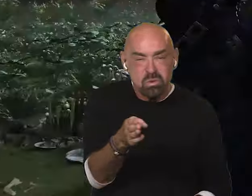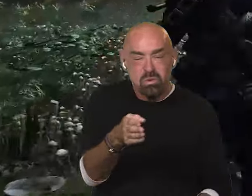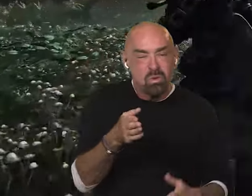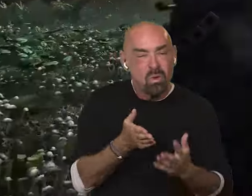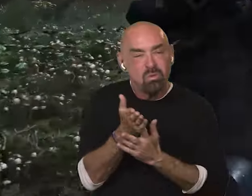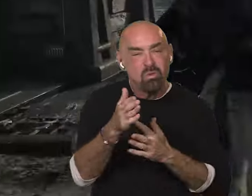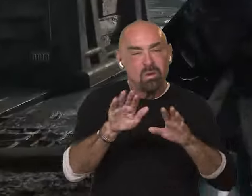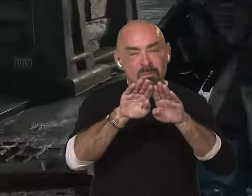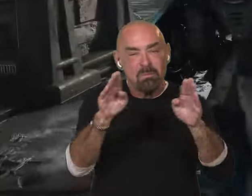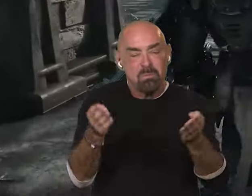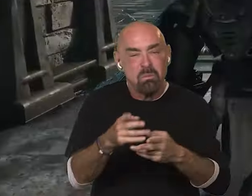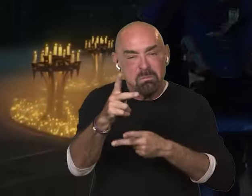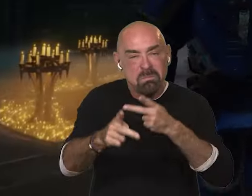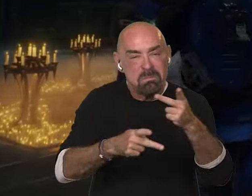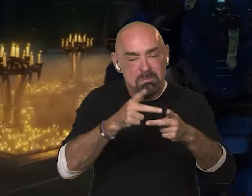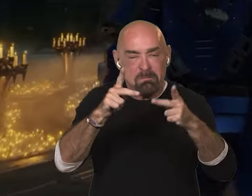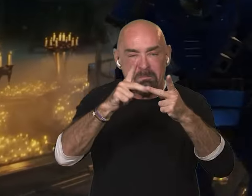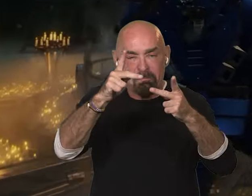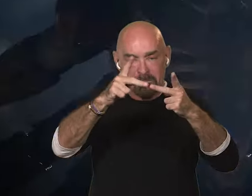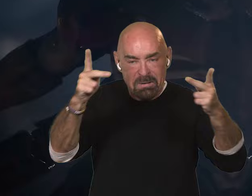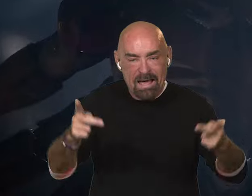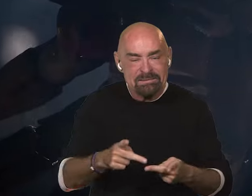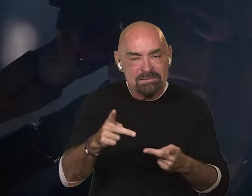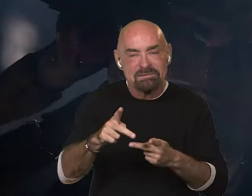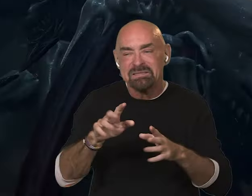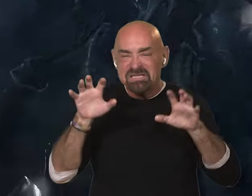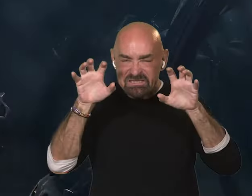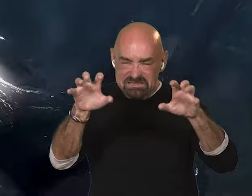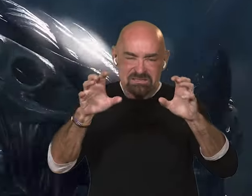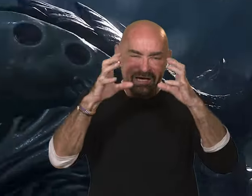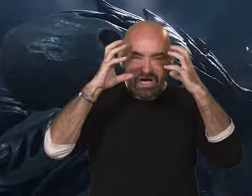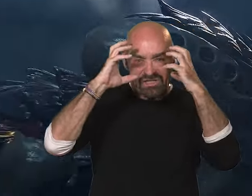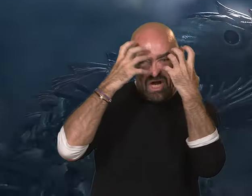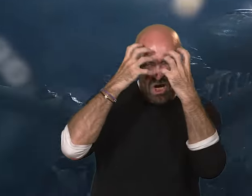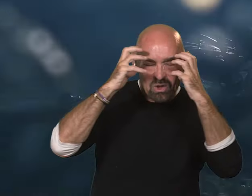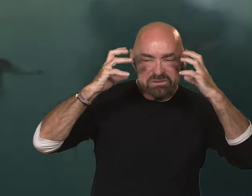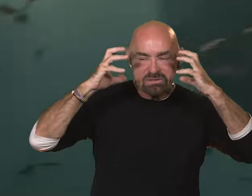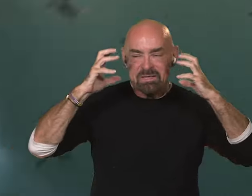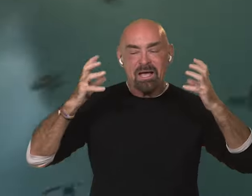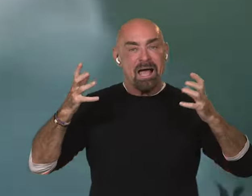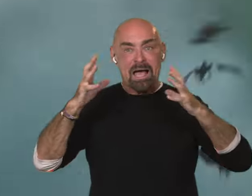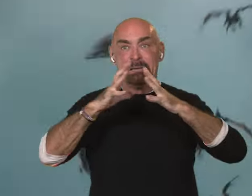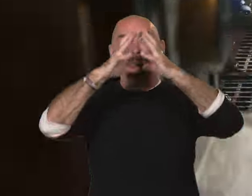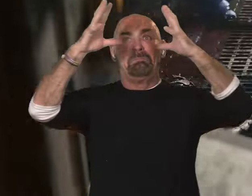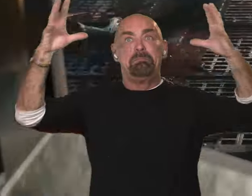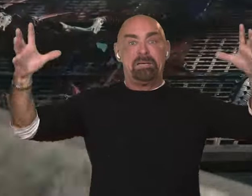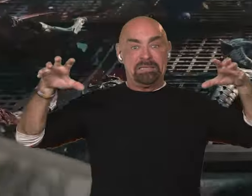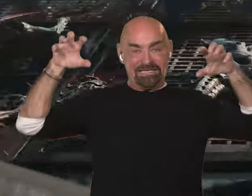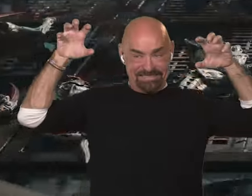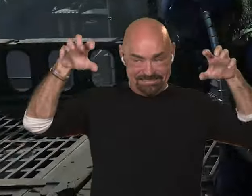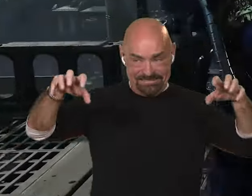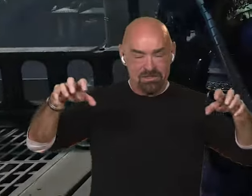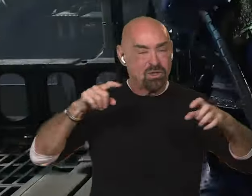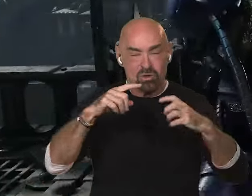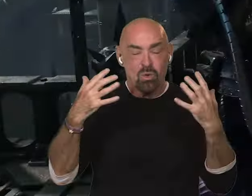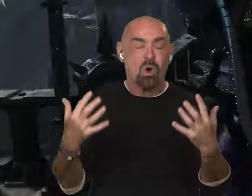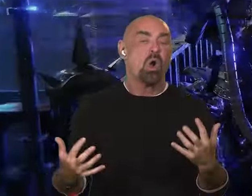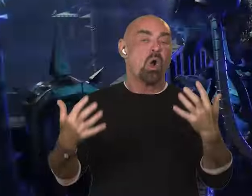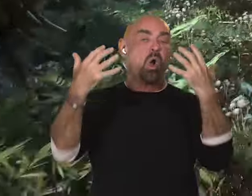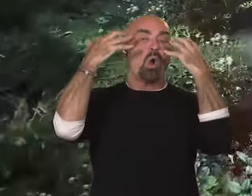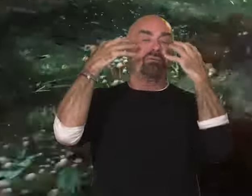the biomes of perilous planets. From Terranid warriors, Hormigaunts, gargoyles, and quite likely much